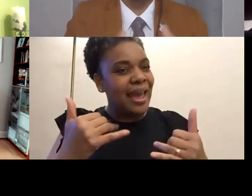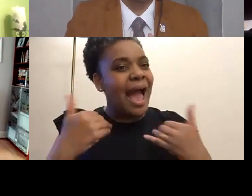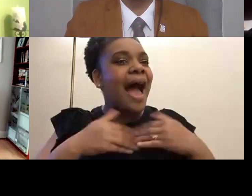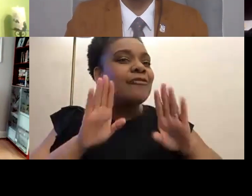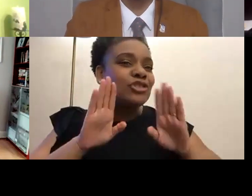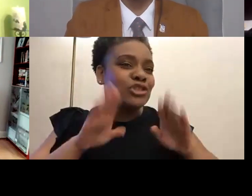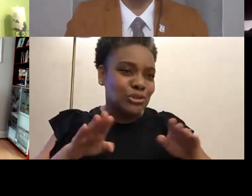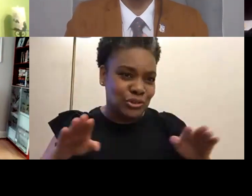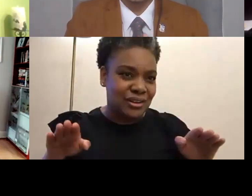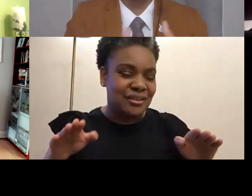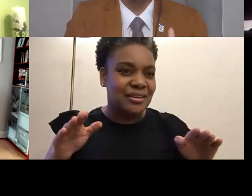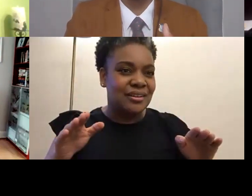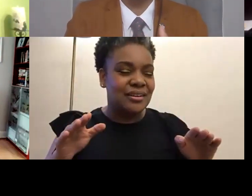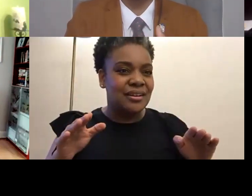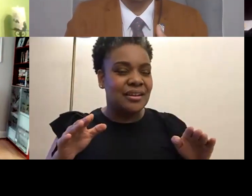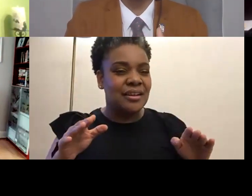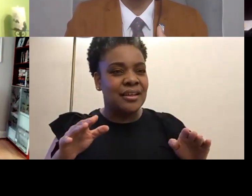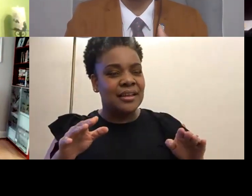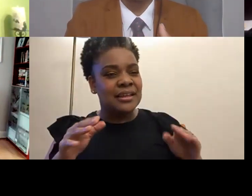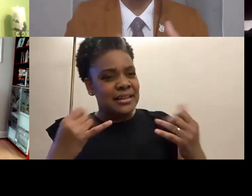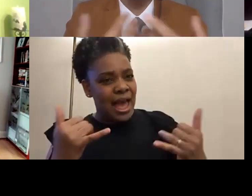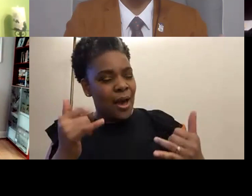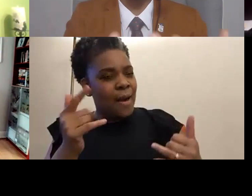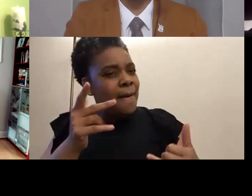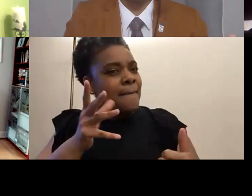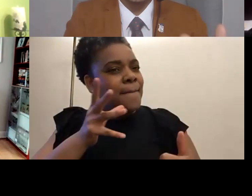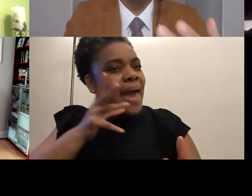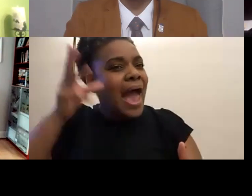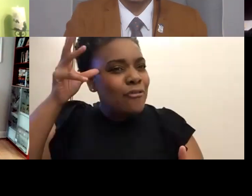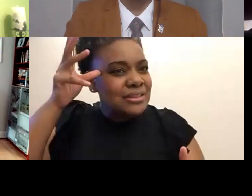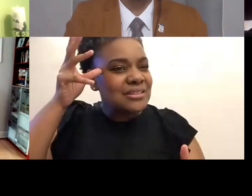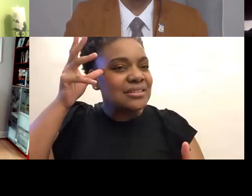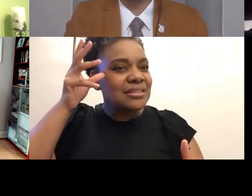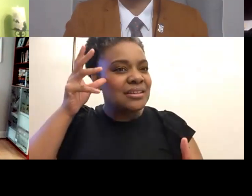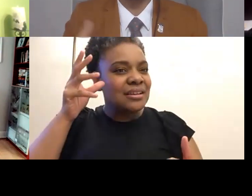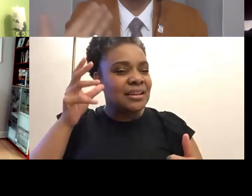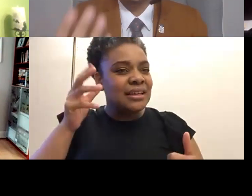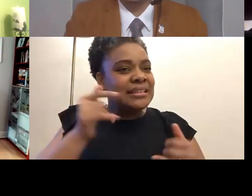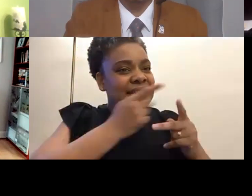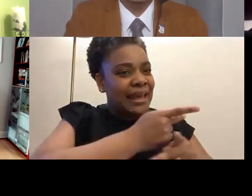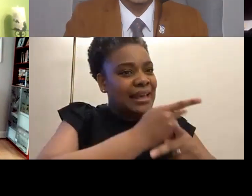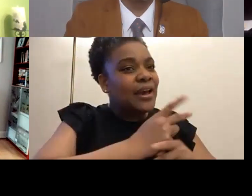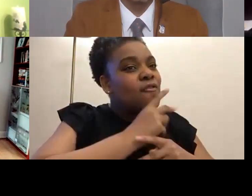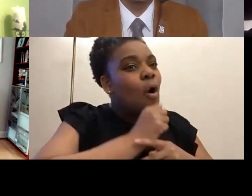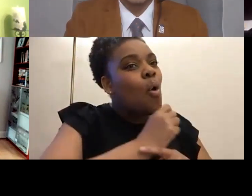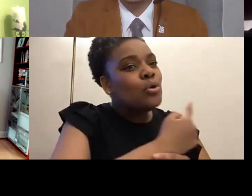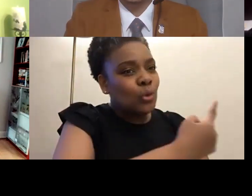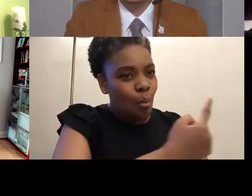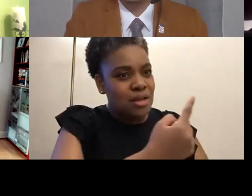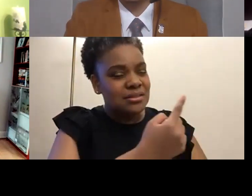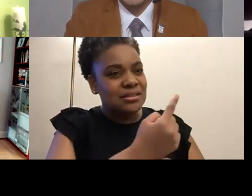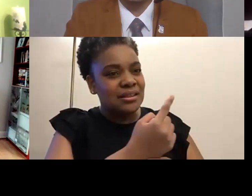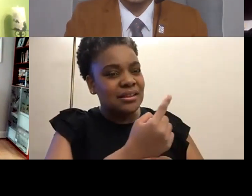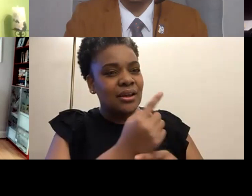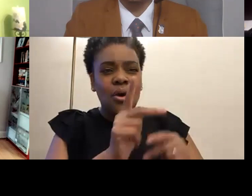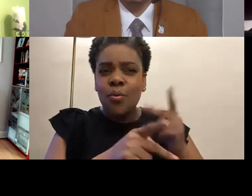what should parents of young ones and caregivers to elders be considering at this time? what does the research say regarding